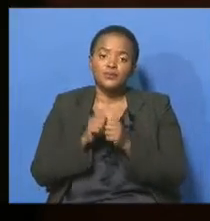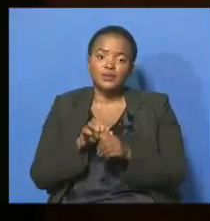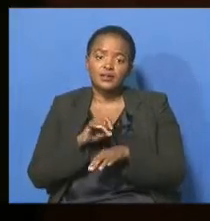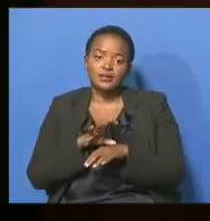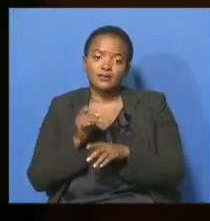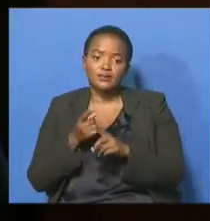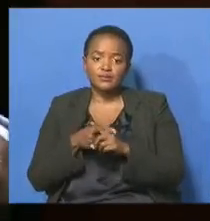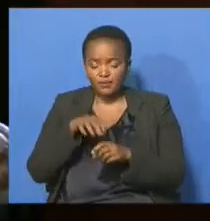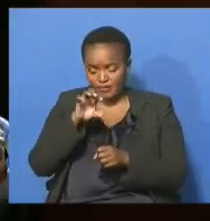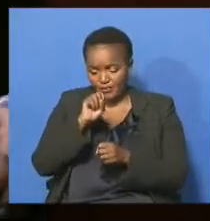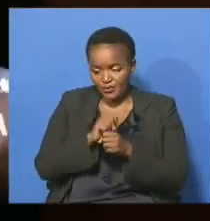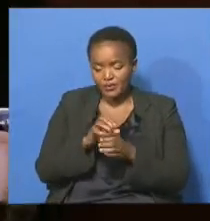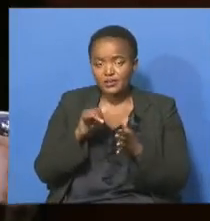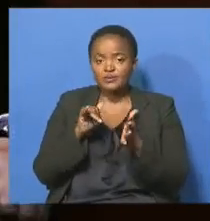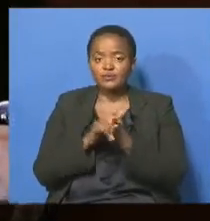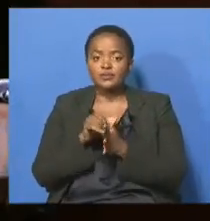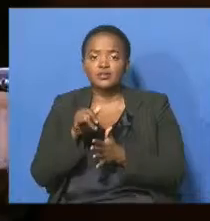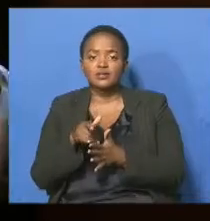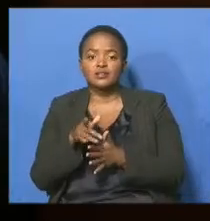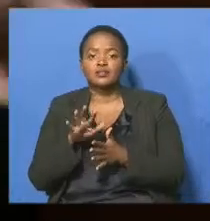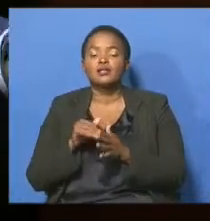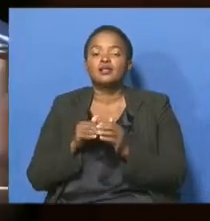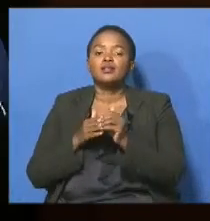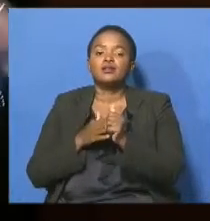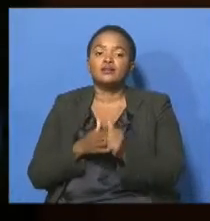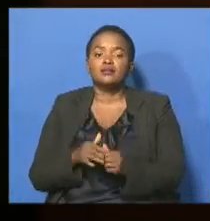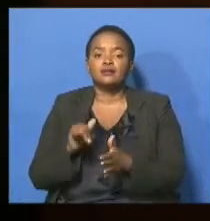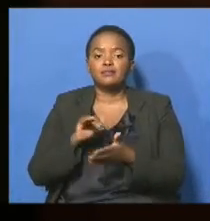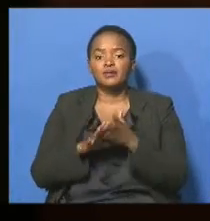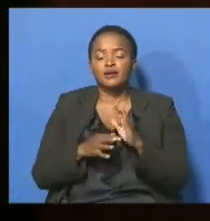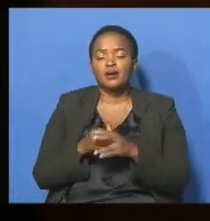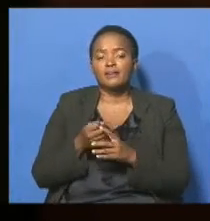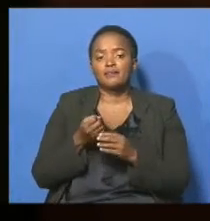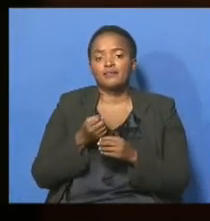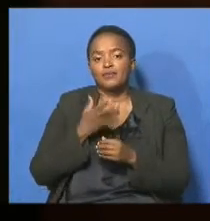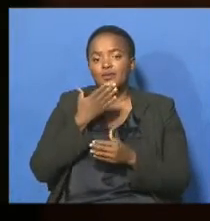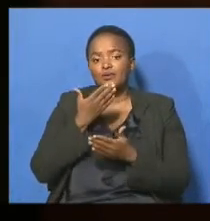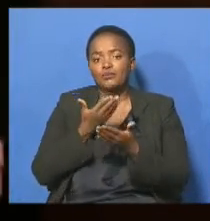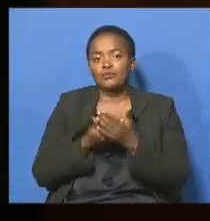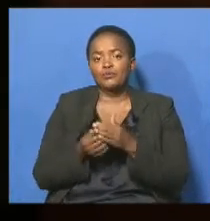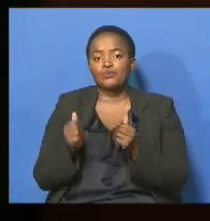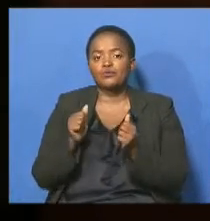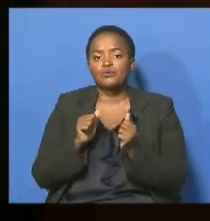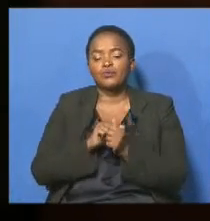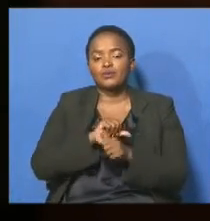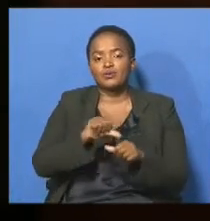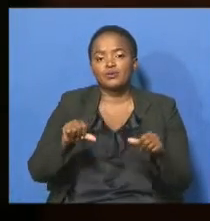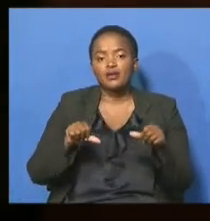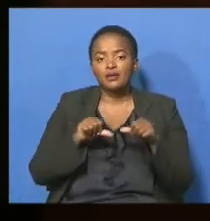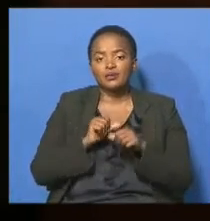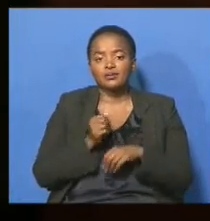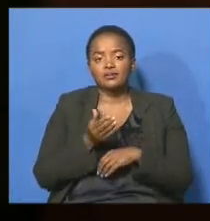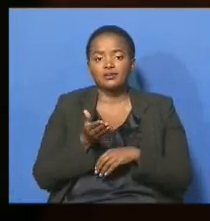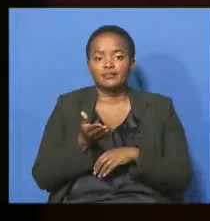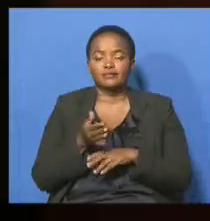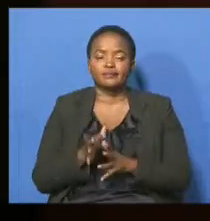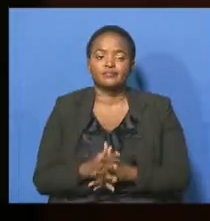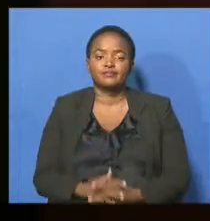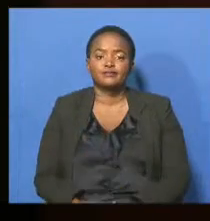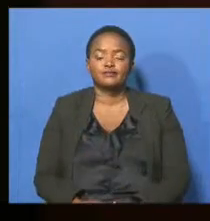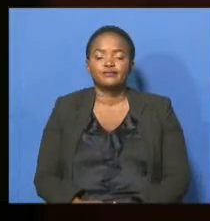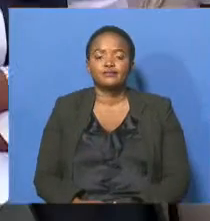of the police that are tailor-made and unique to their own sphere and the locality.